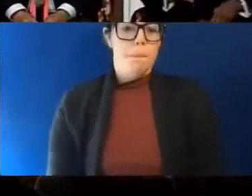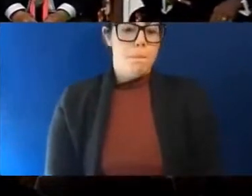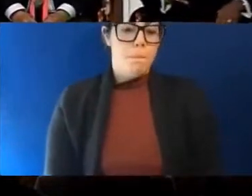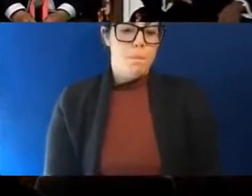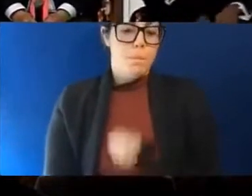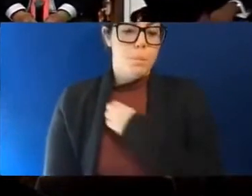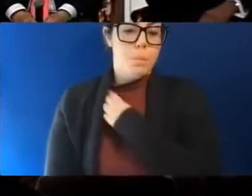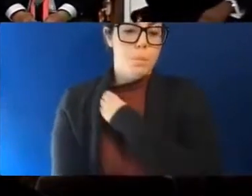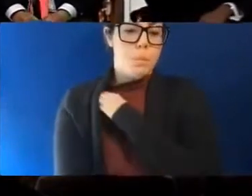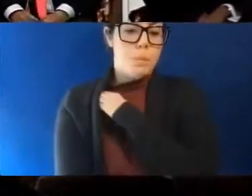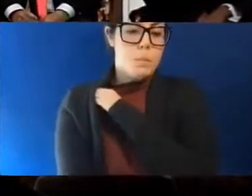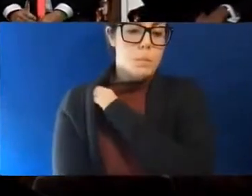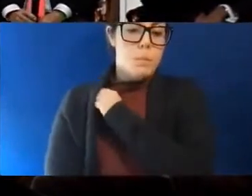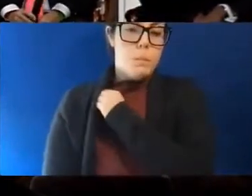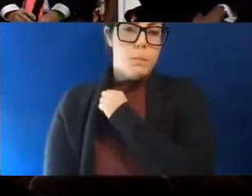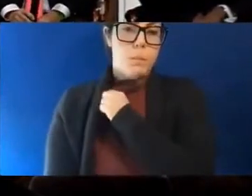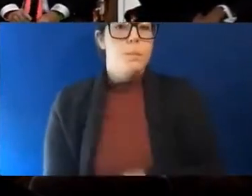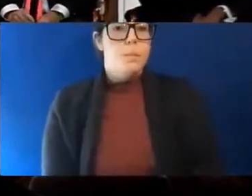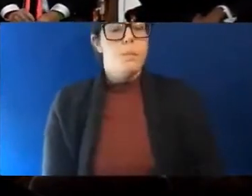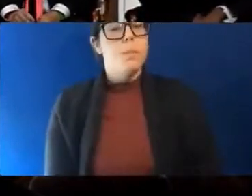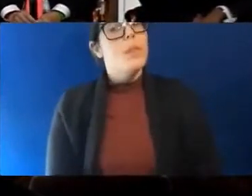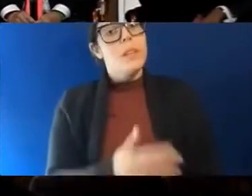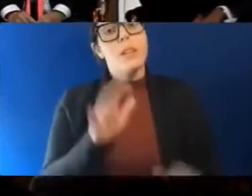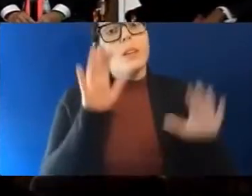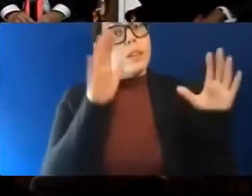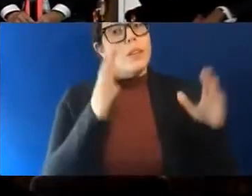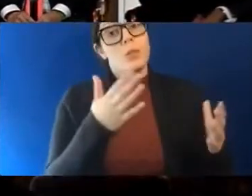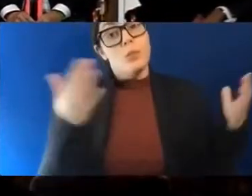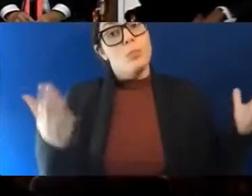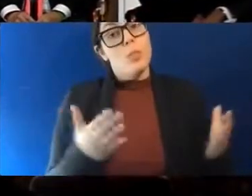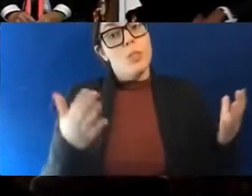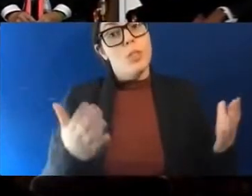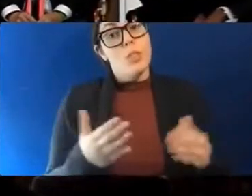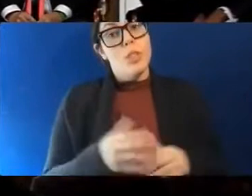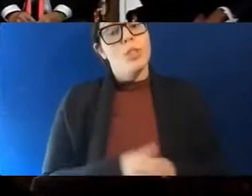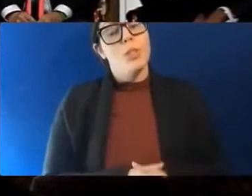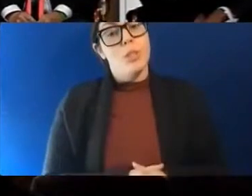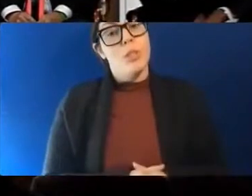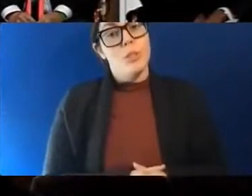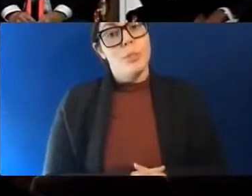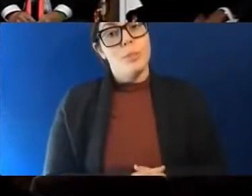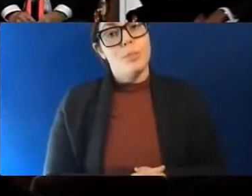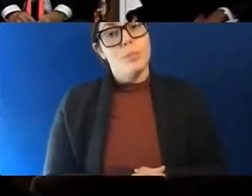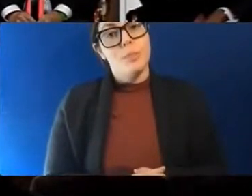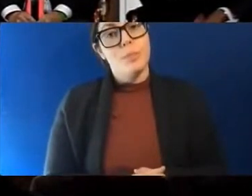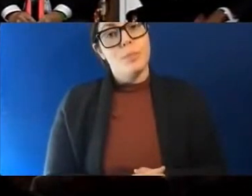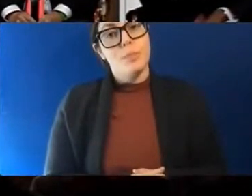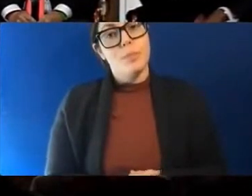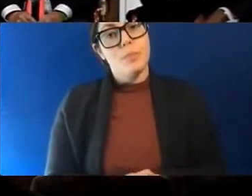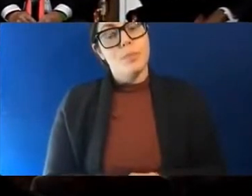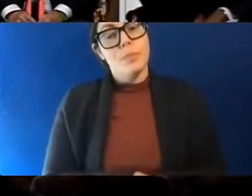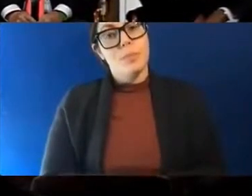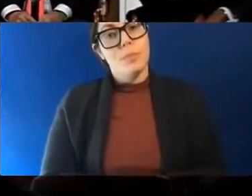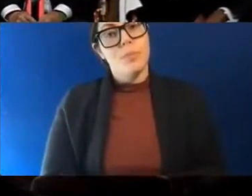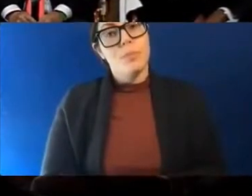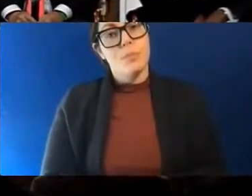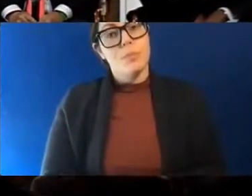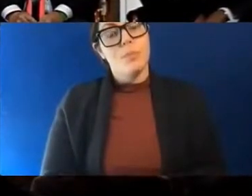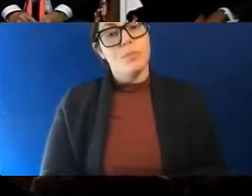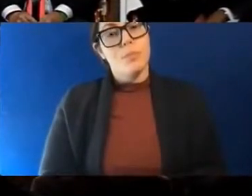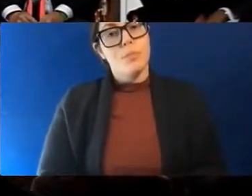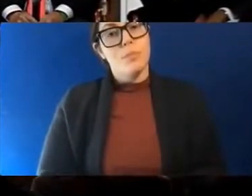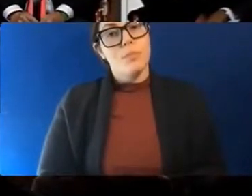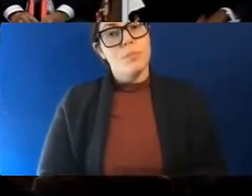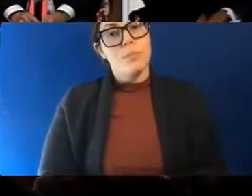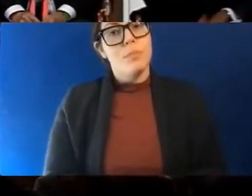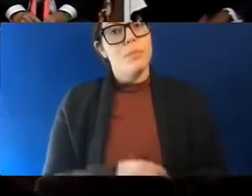Good. It's great to be here. I'm Joseph Haskins again from Harbor Bankshares Corporation,